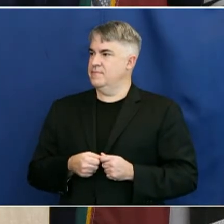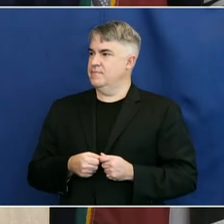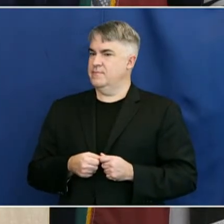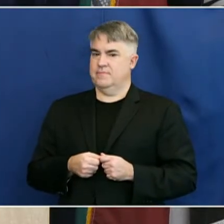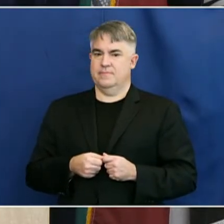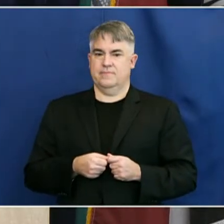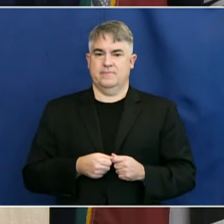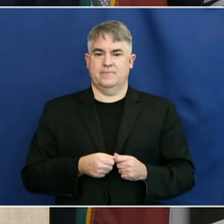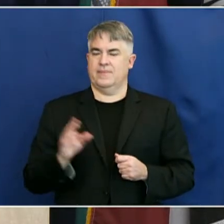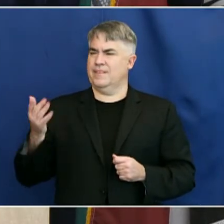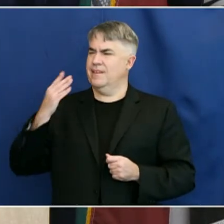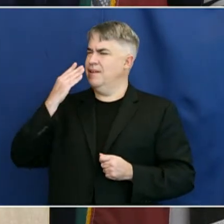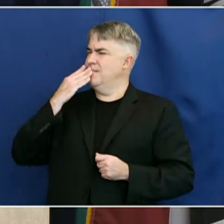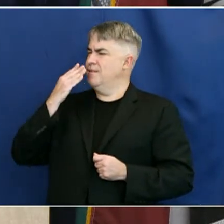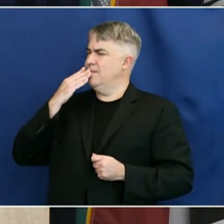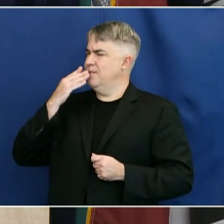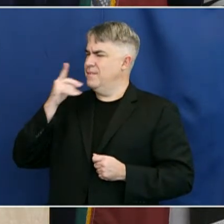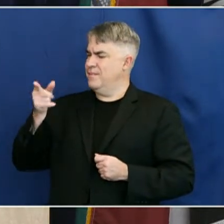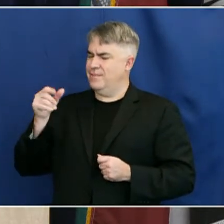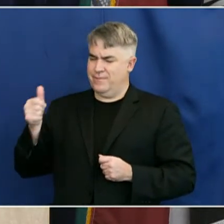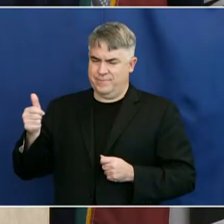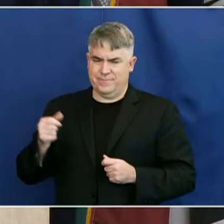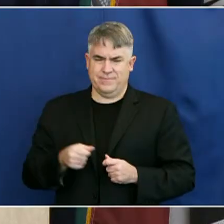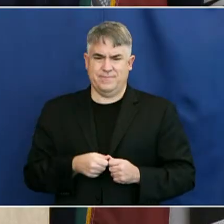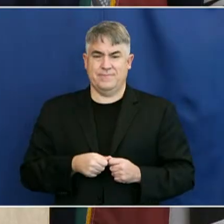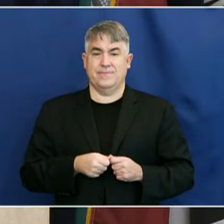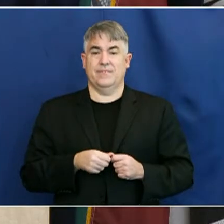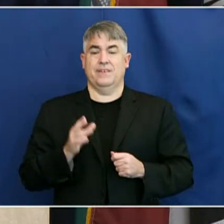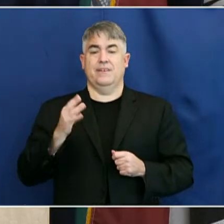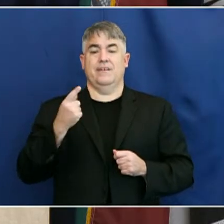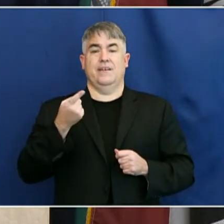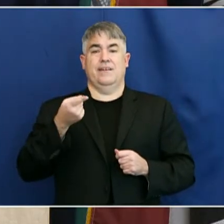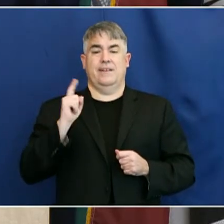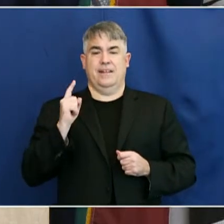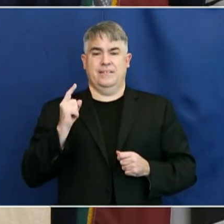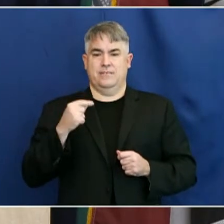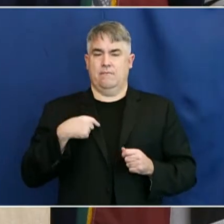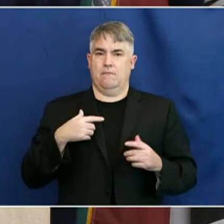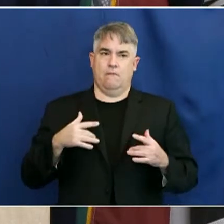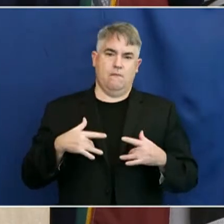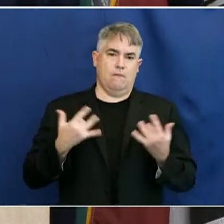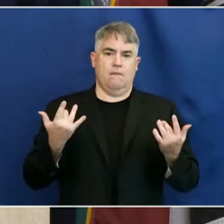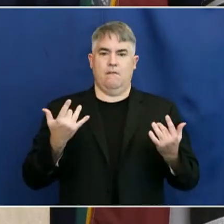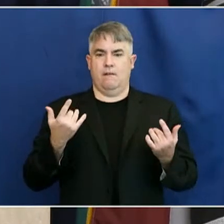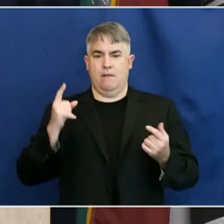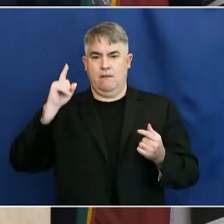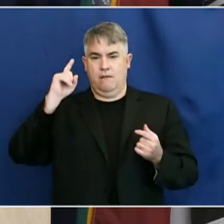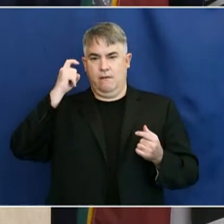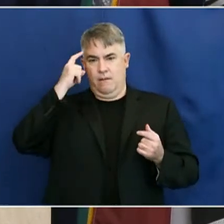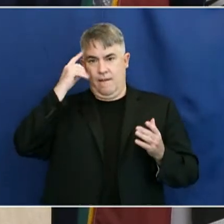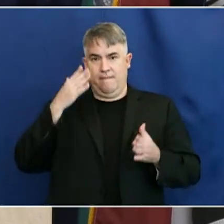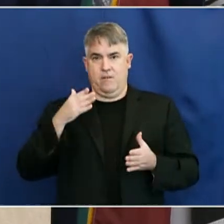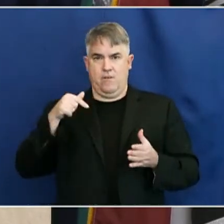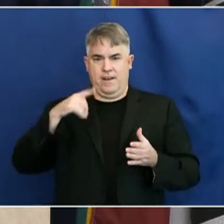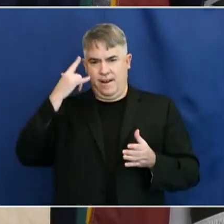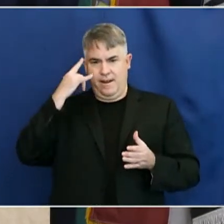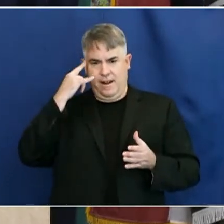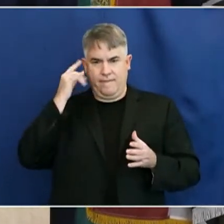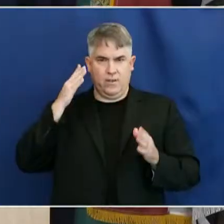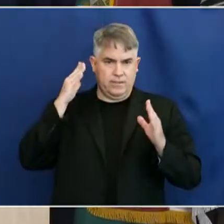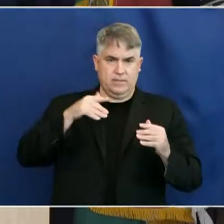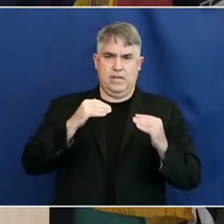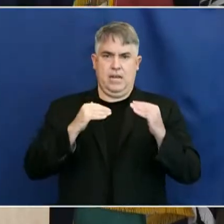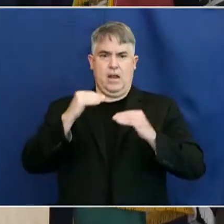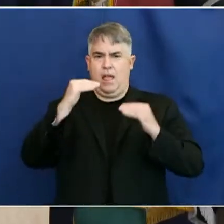Thank you, Chair Fletcher. Last week I was thrilled to hear that the governor addressed inequities in our healthcare system, and I think all of you know that we've been